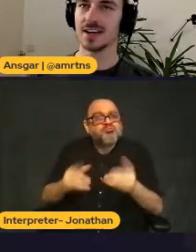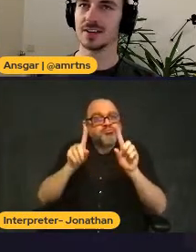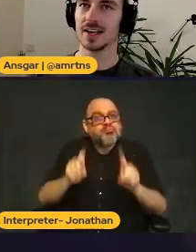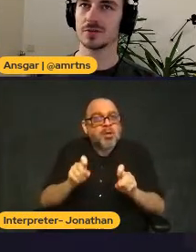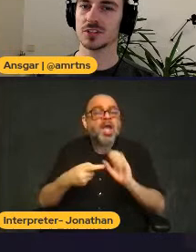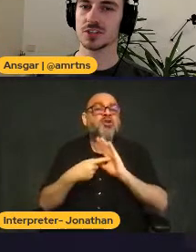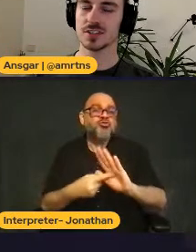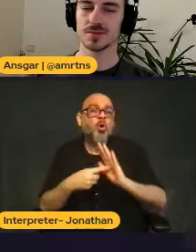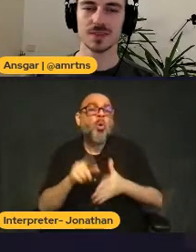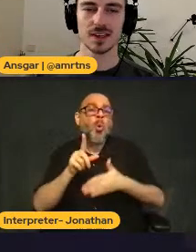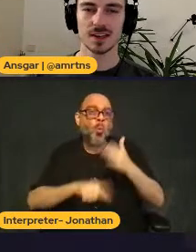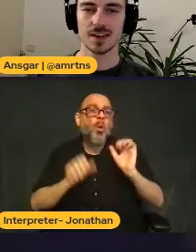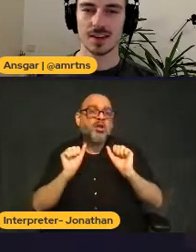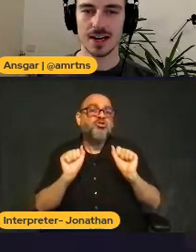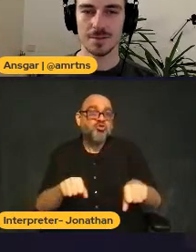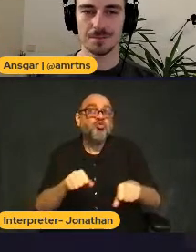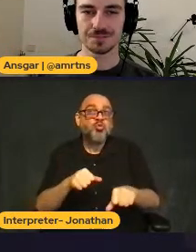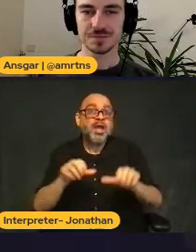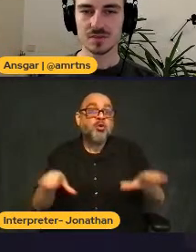of higher level languages.